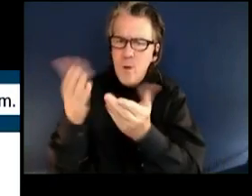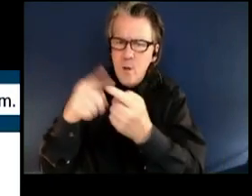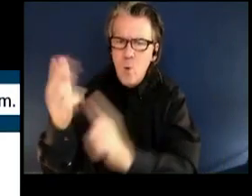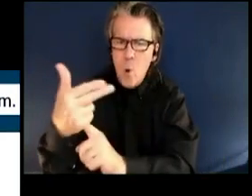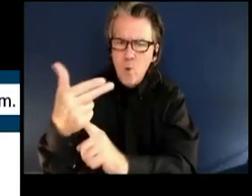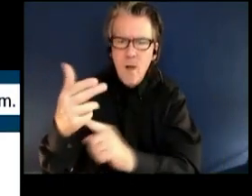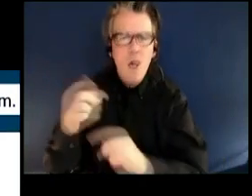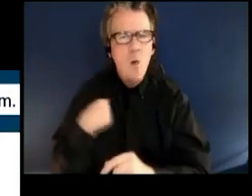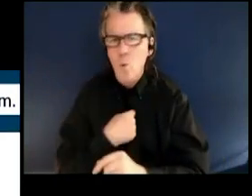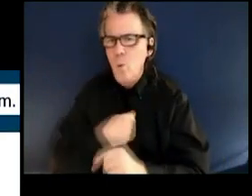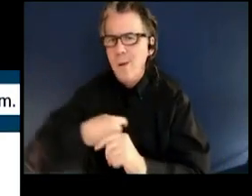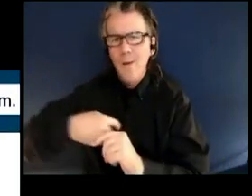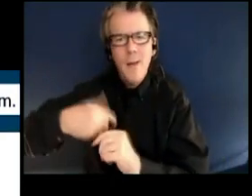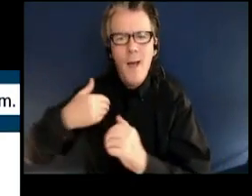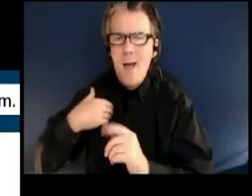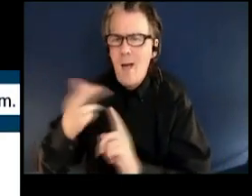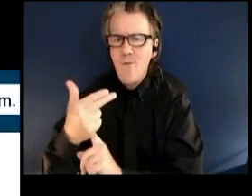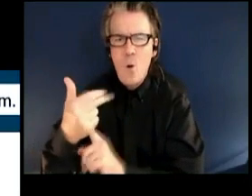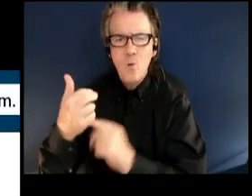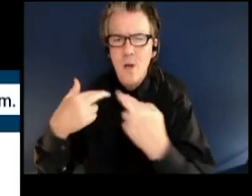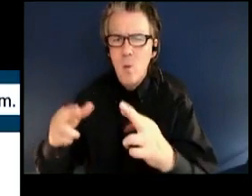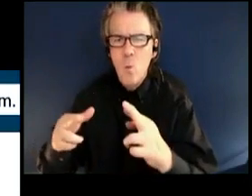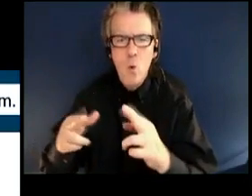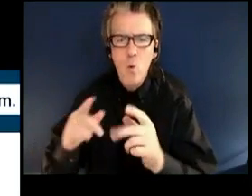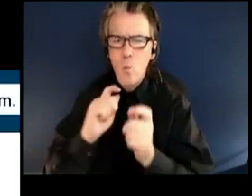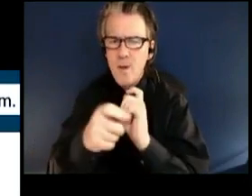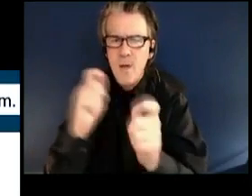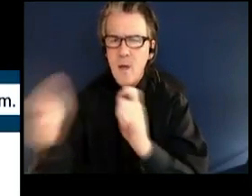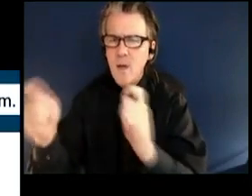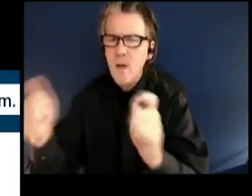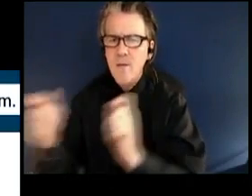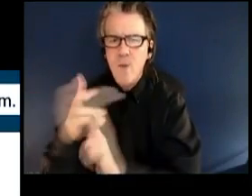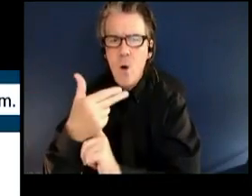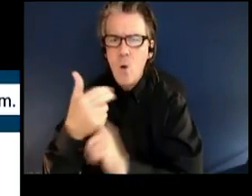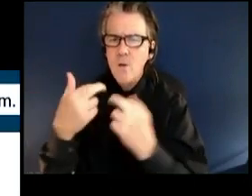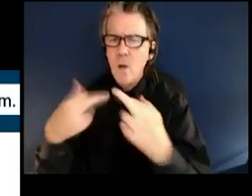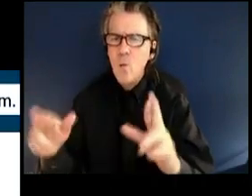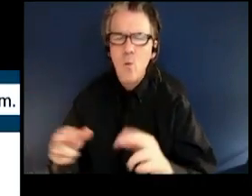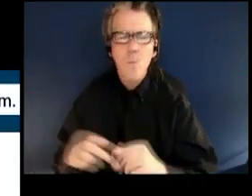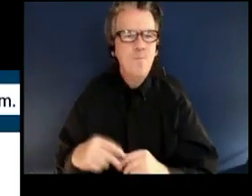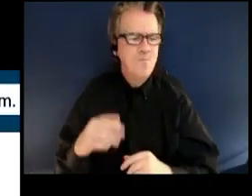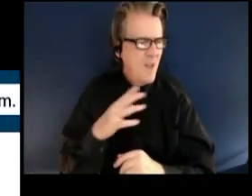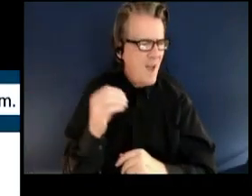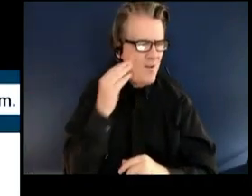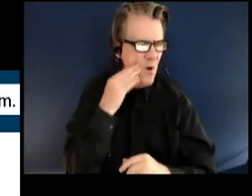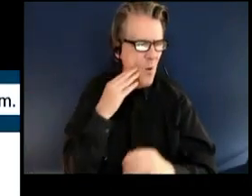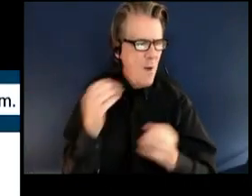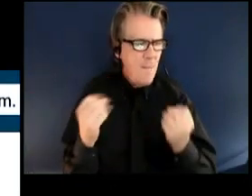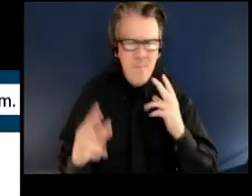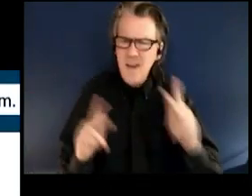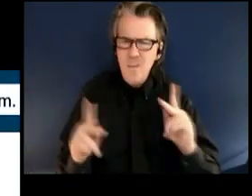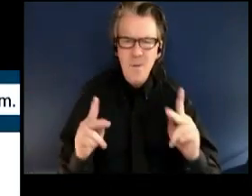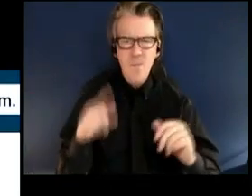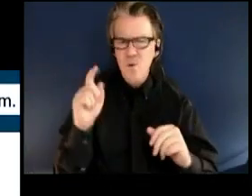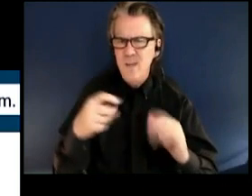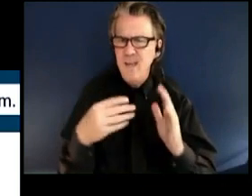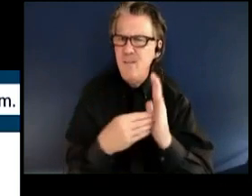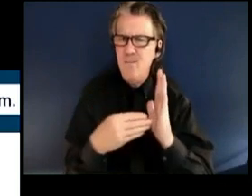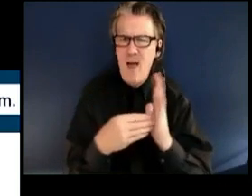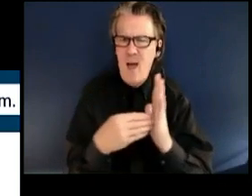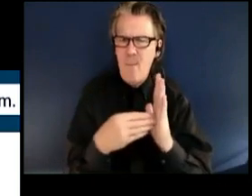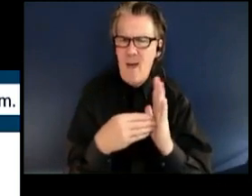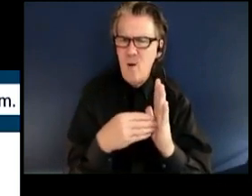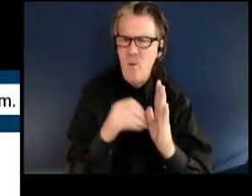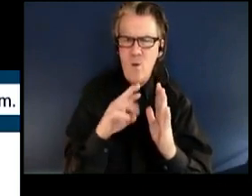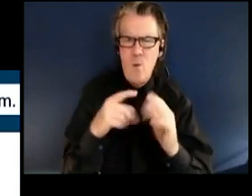over 3,000 customers who rely on power for medical and independent living needs. To see a full list of these